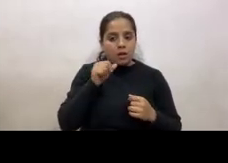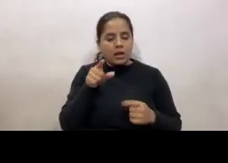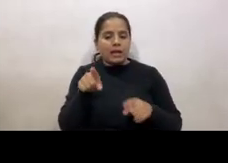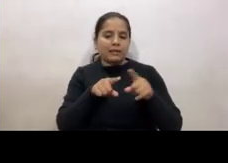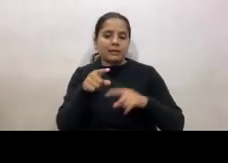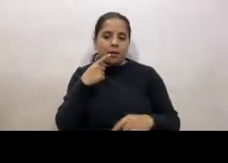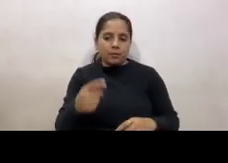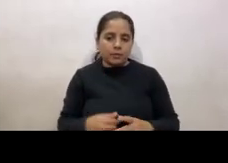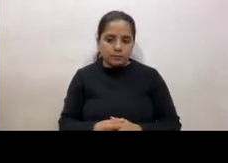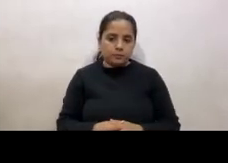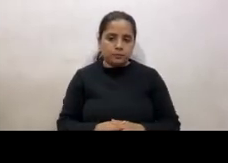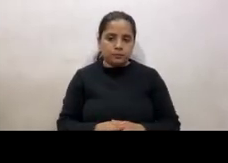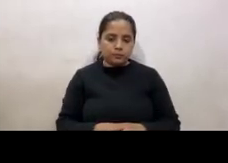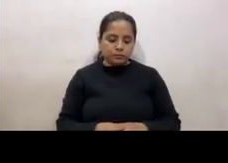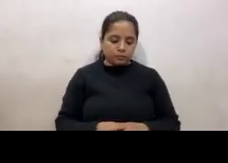like